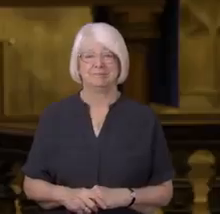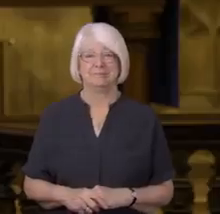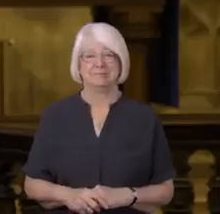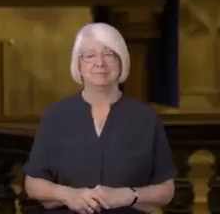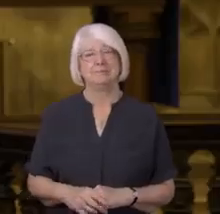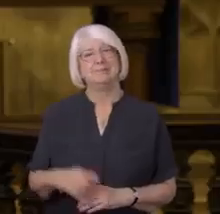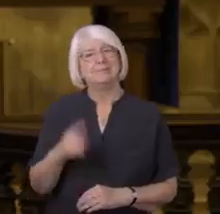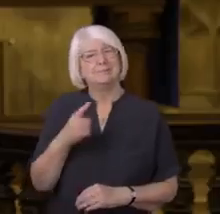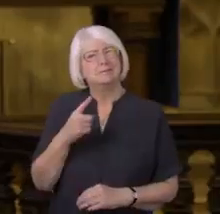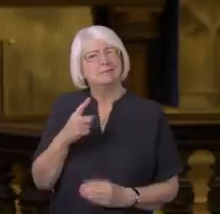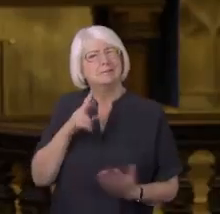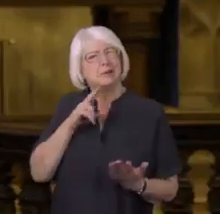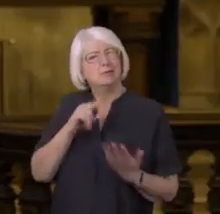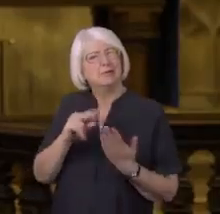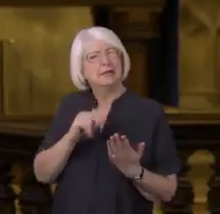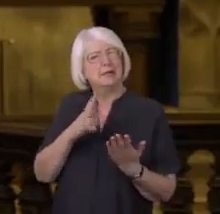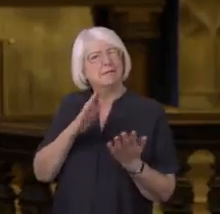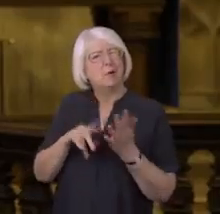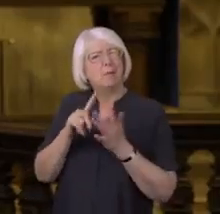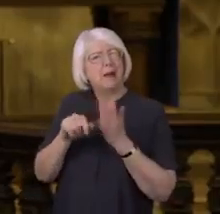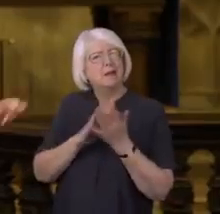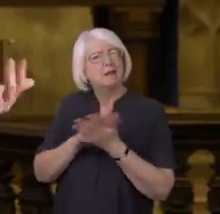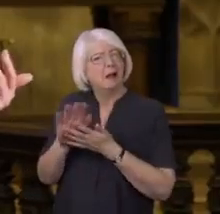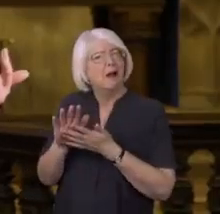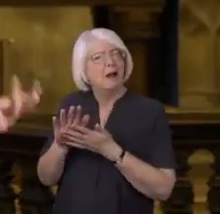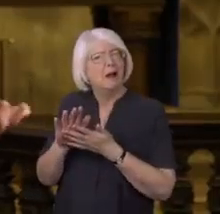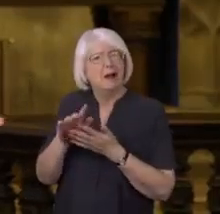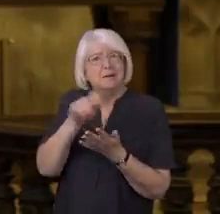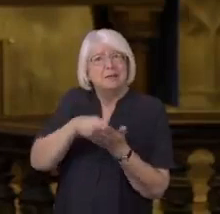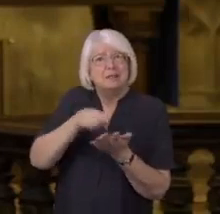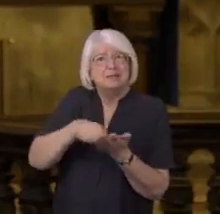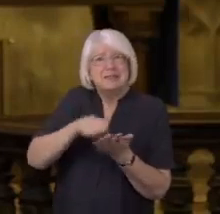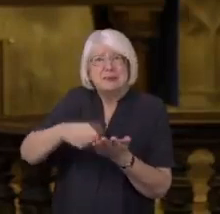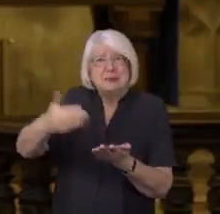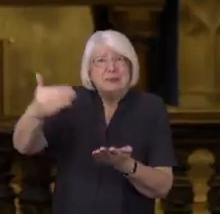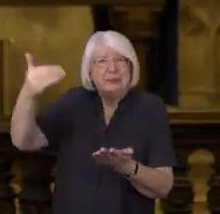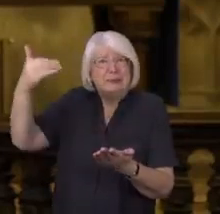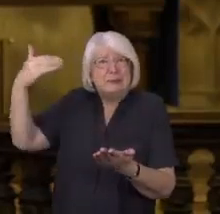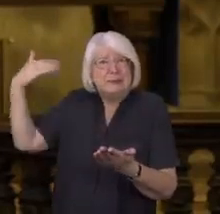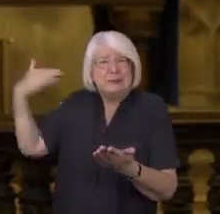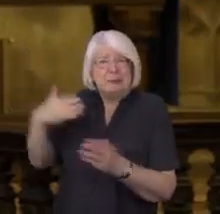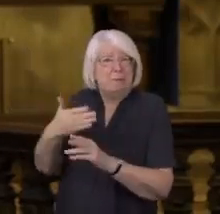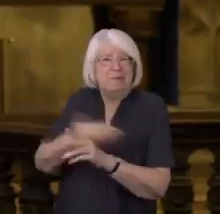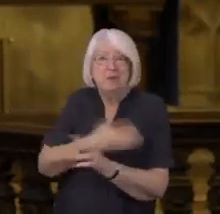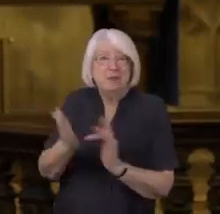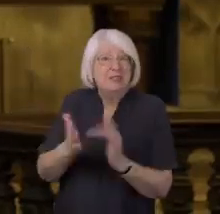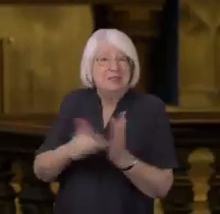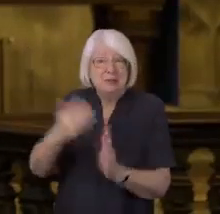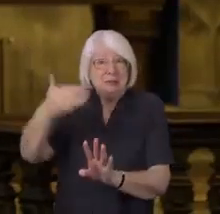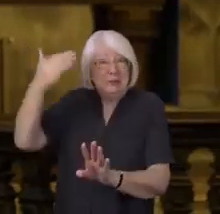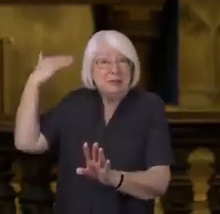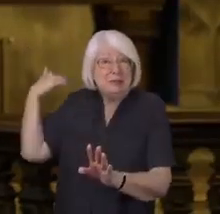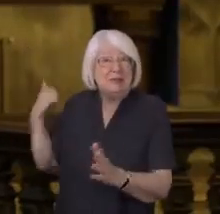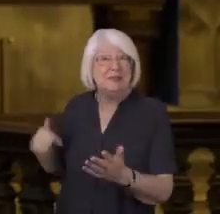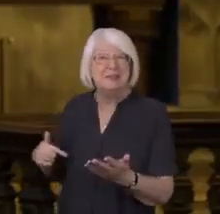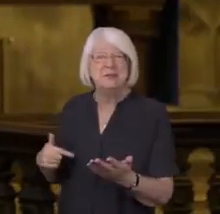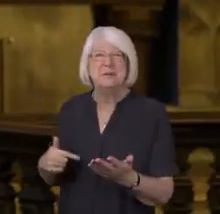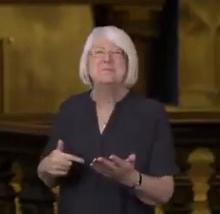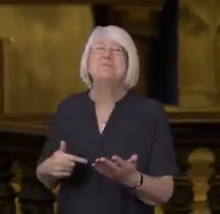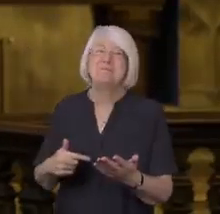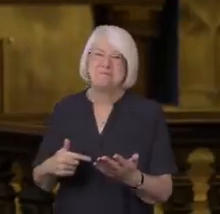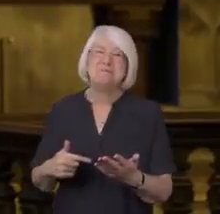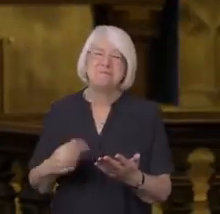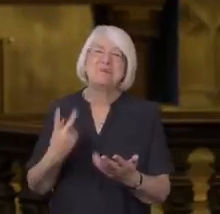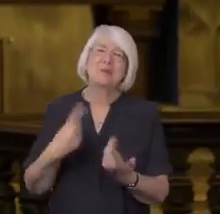That reading we've just heard from the book of Isaiah, written hundreds of years before Jesus Christ came to earth, it